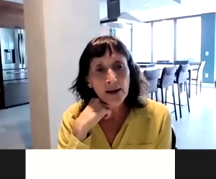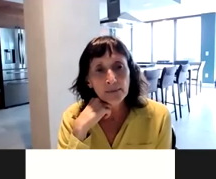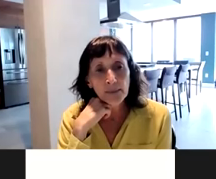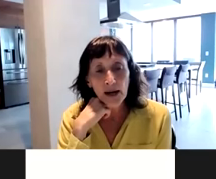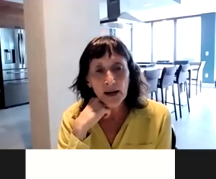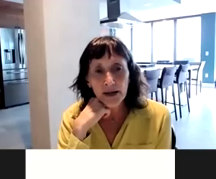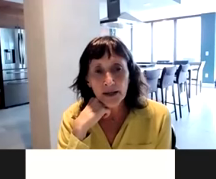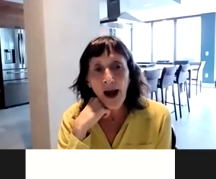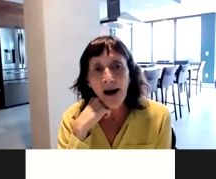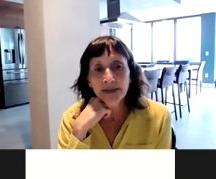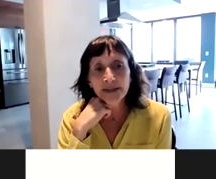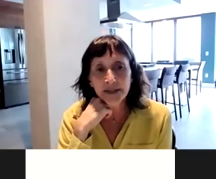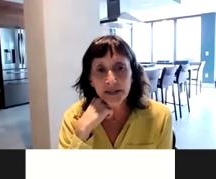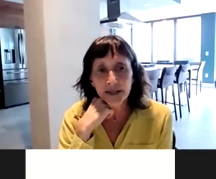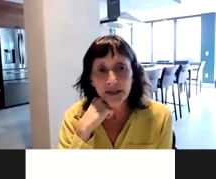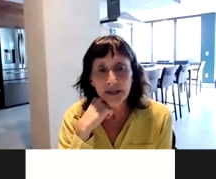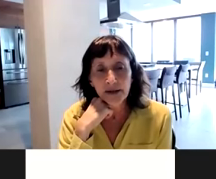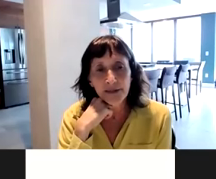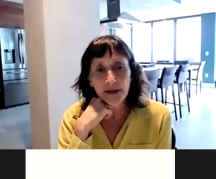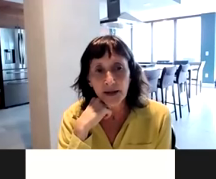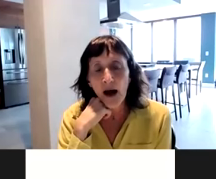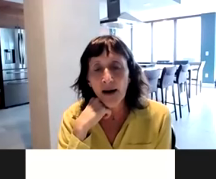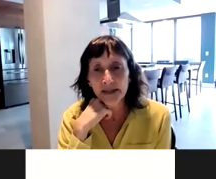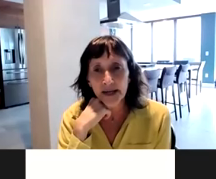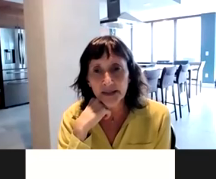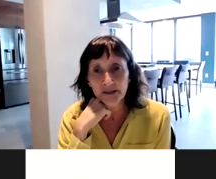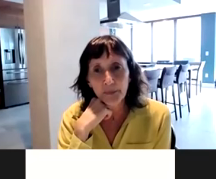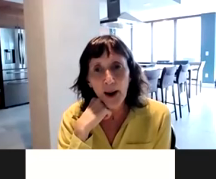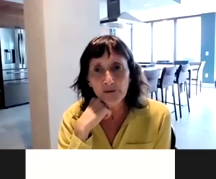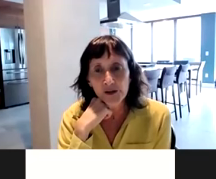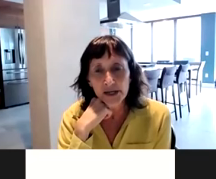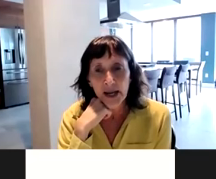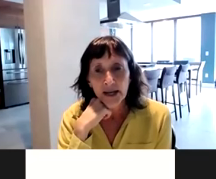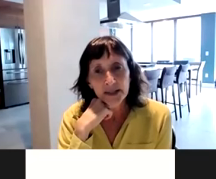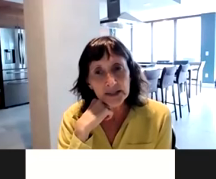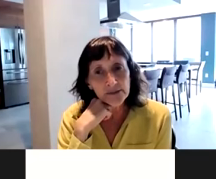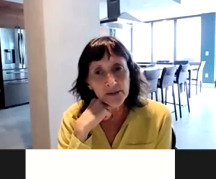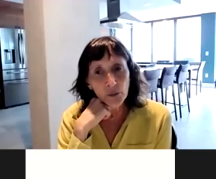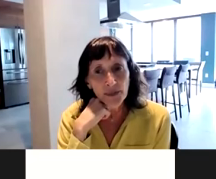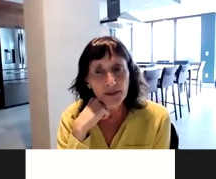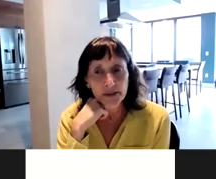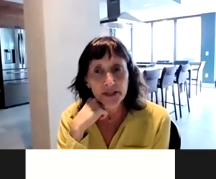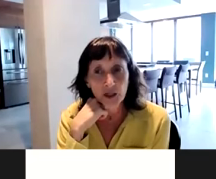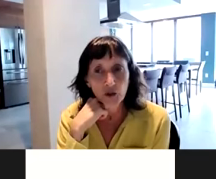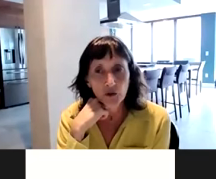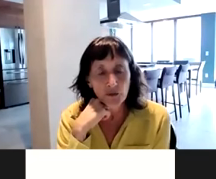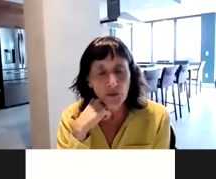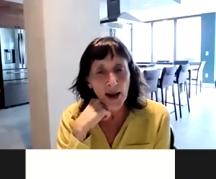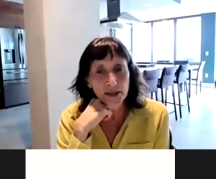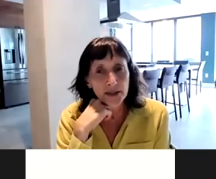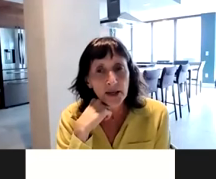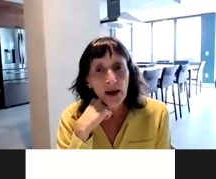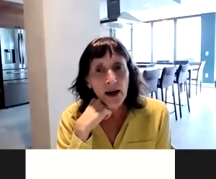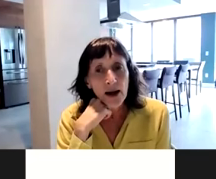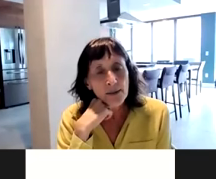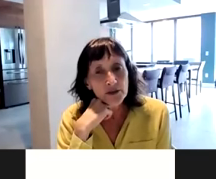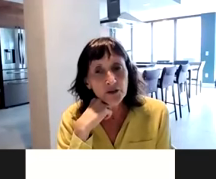then a constant in the context of poverty is living with continued